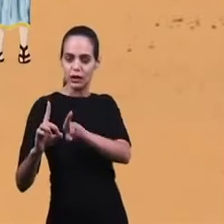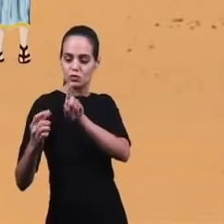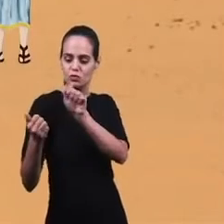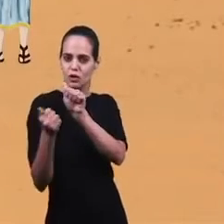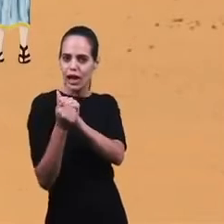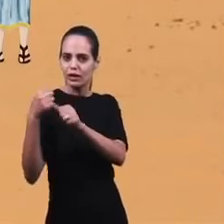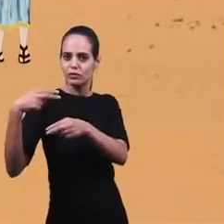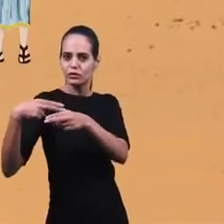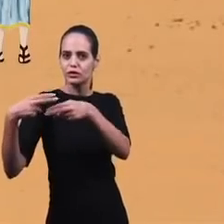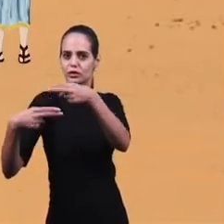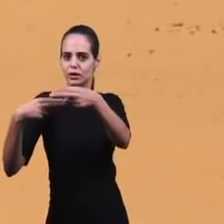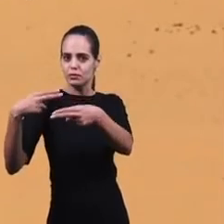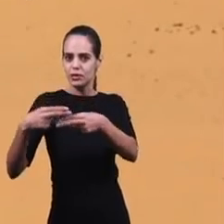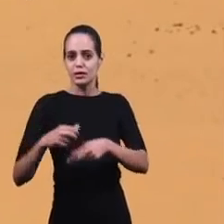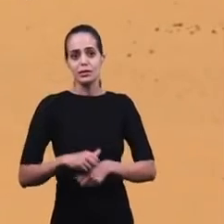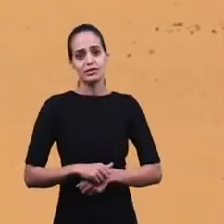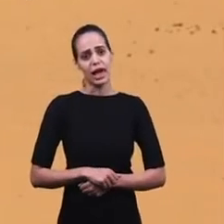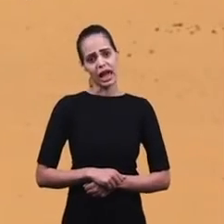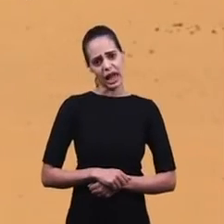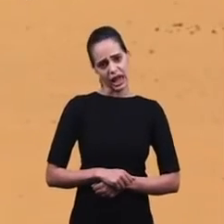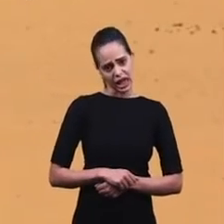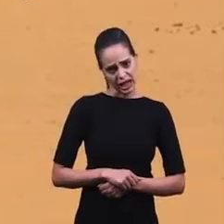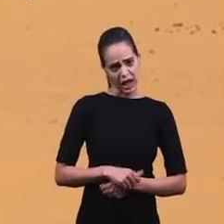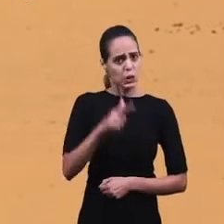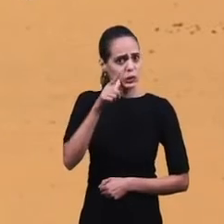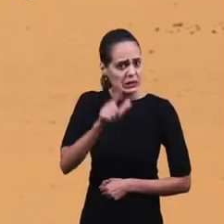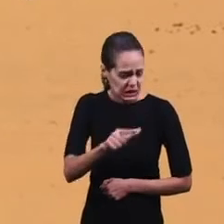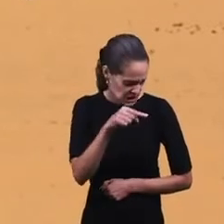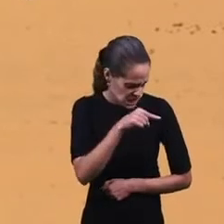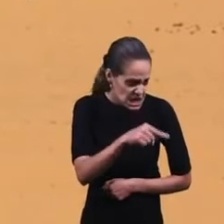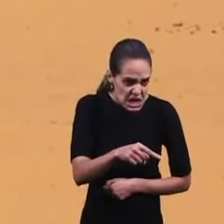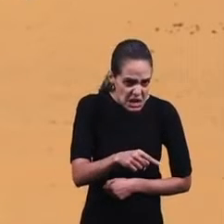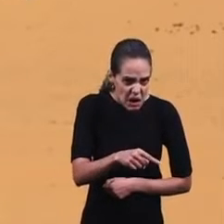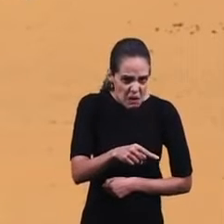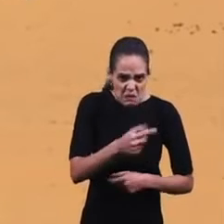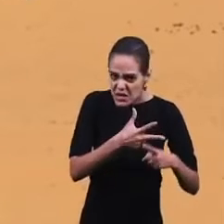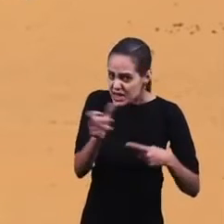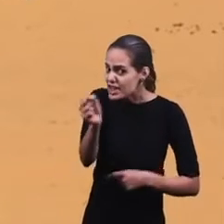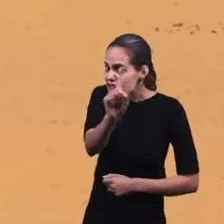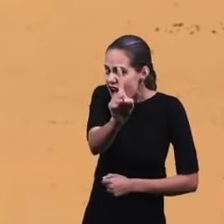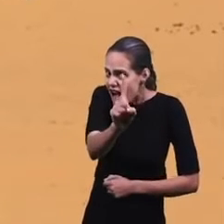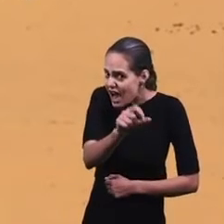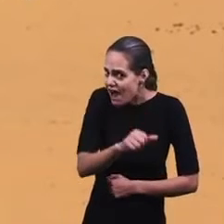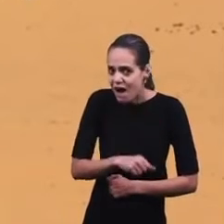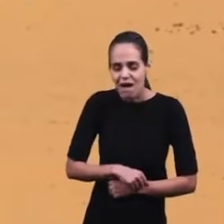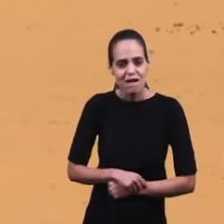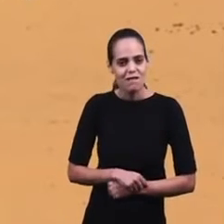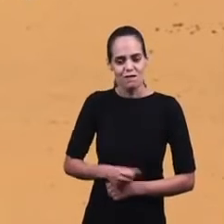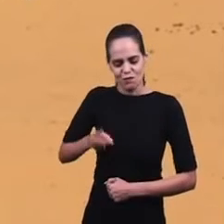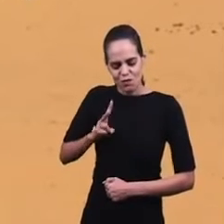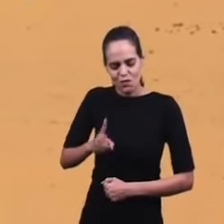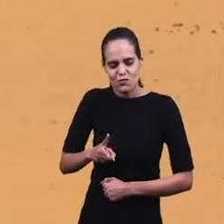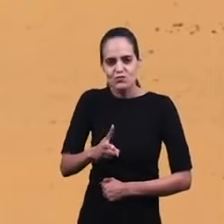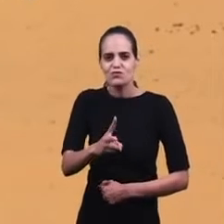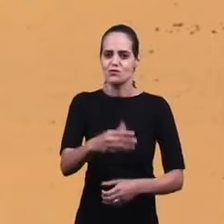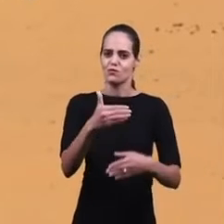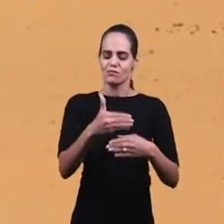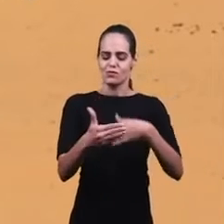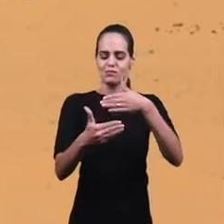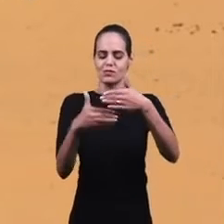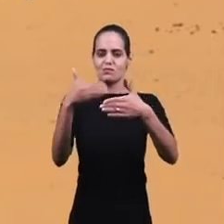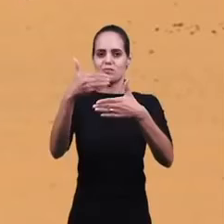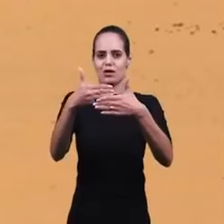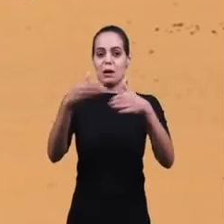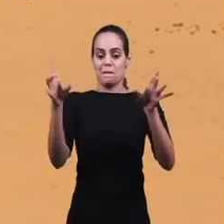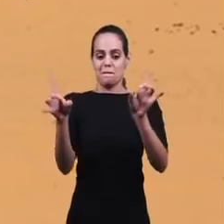So glory to God, that plan did not work. The enemy's plan did not work, and the walls were rebuilt.